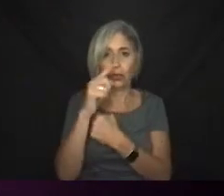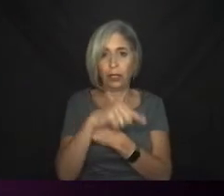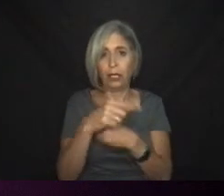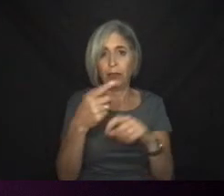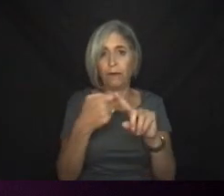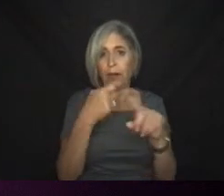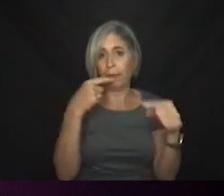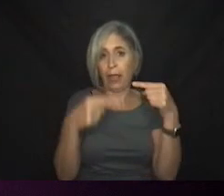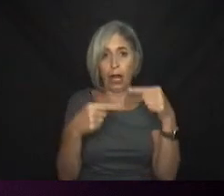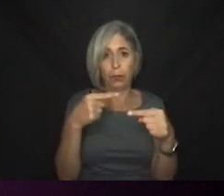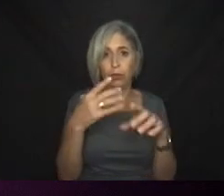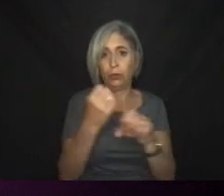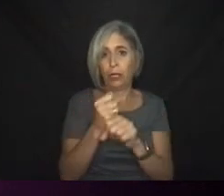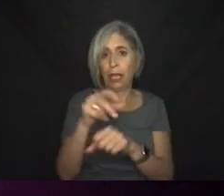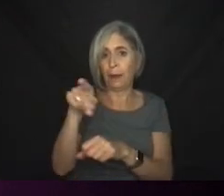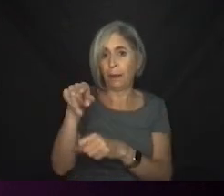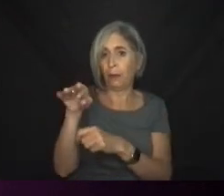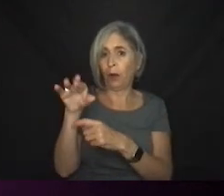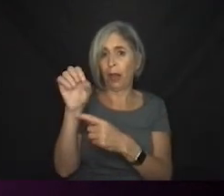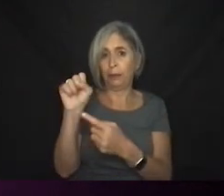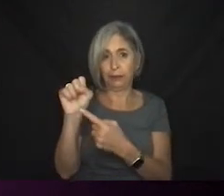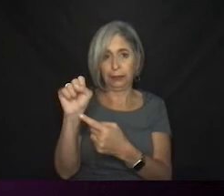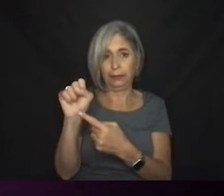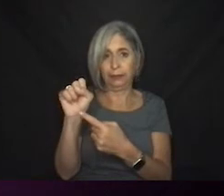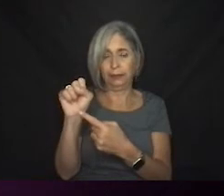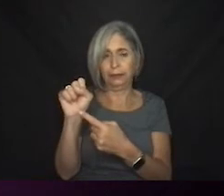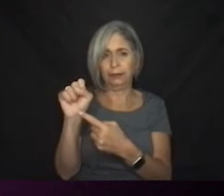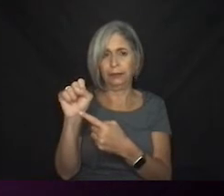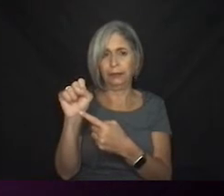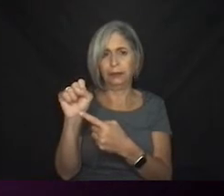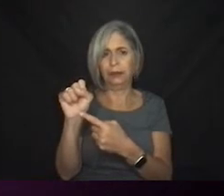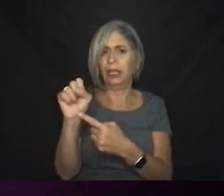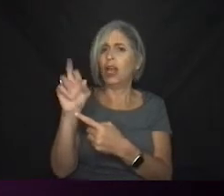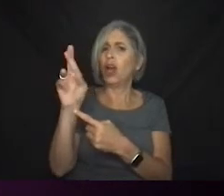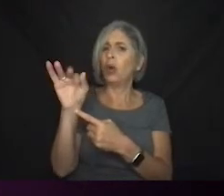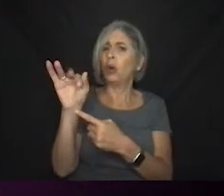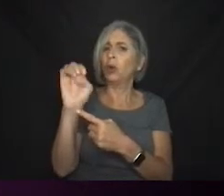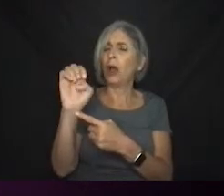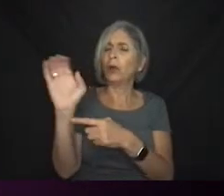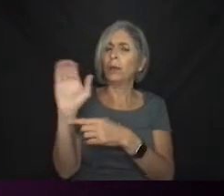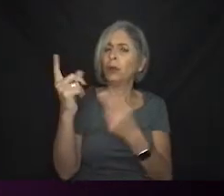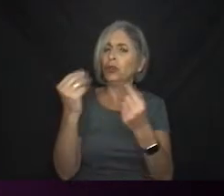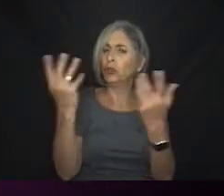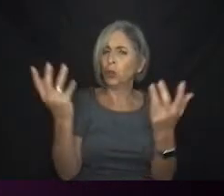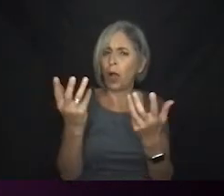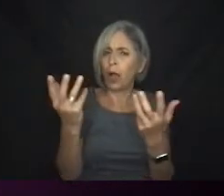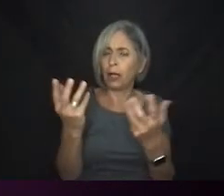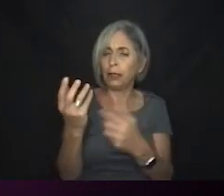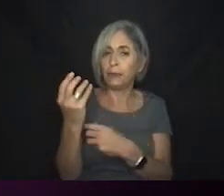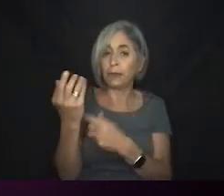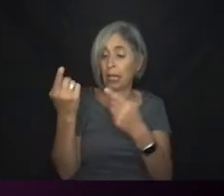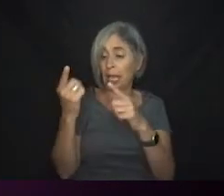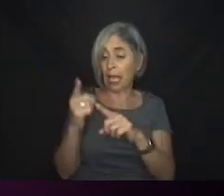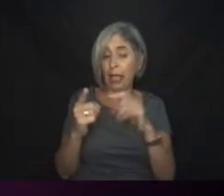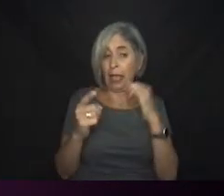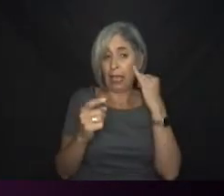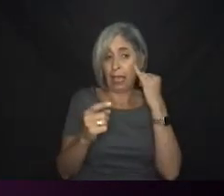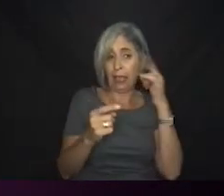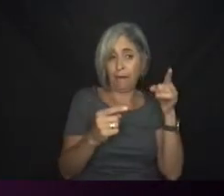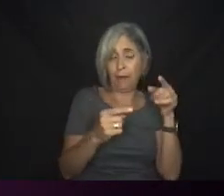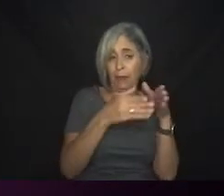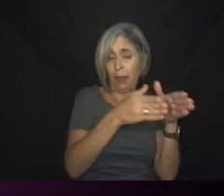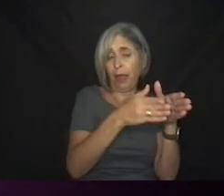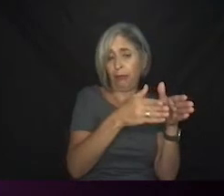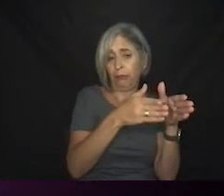arguments to get props, just like that. And so what does a route component do? If the path prop